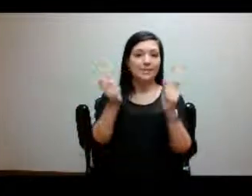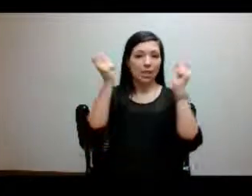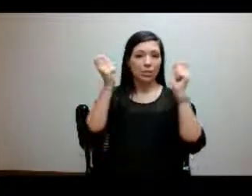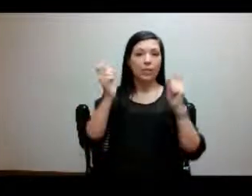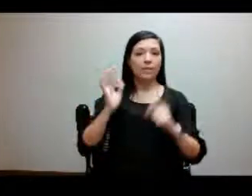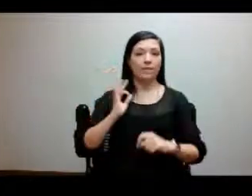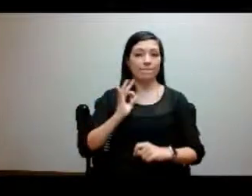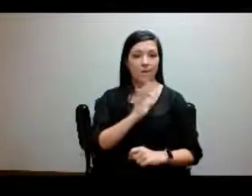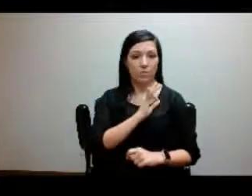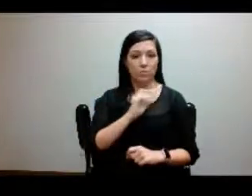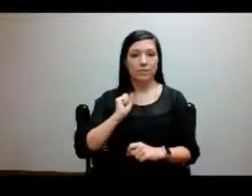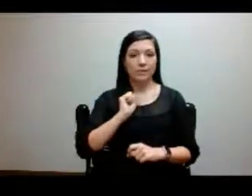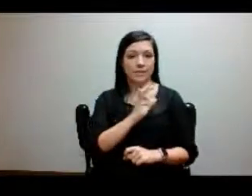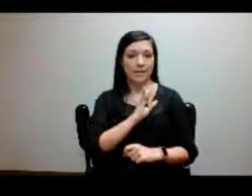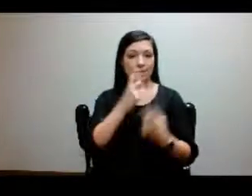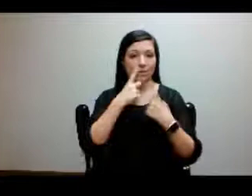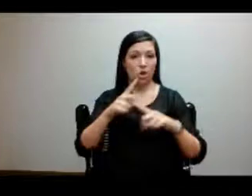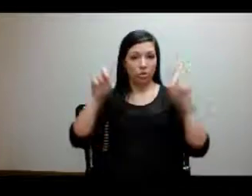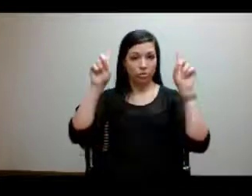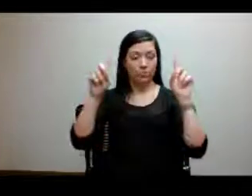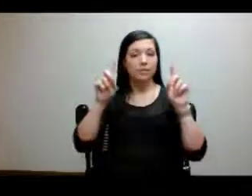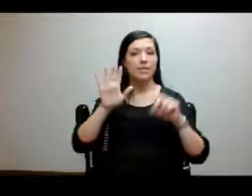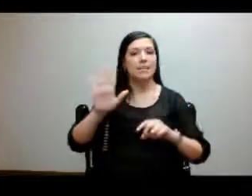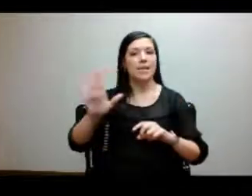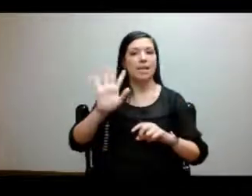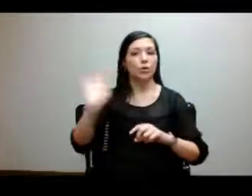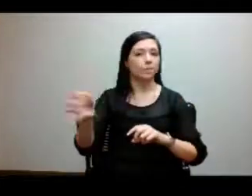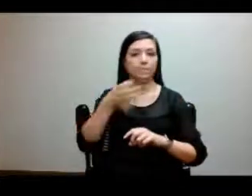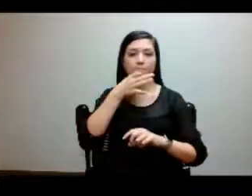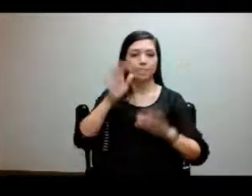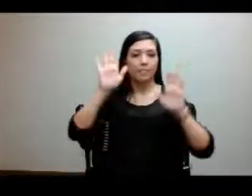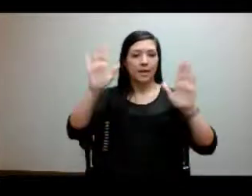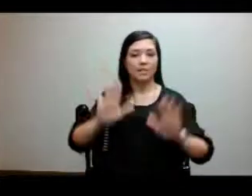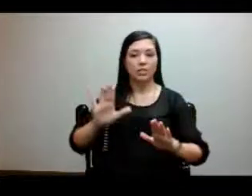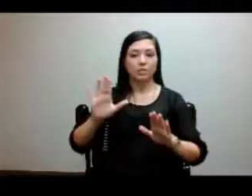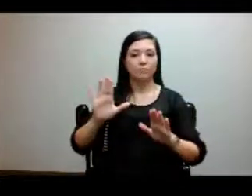and staff accomplishments and their excellent achievements.